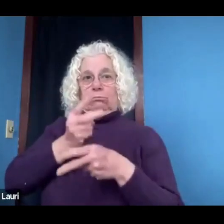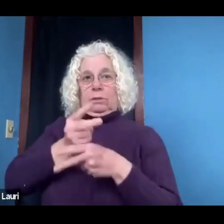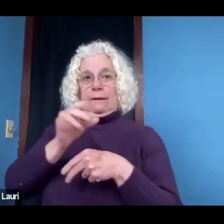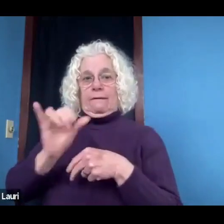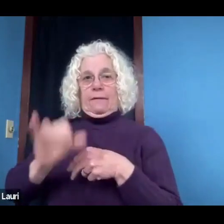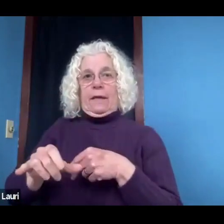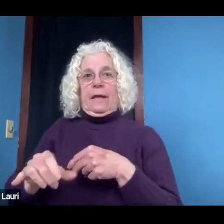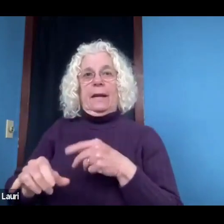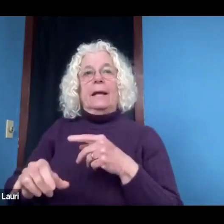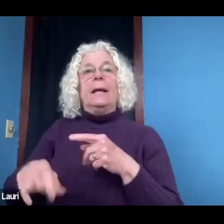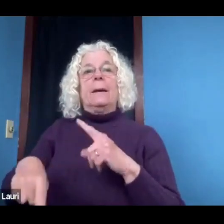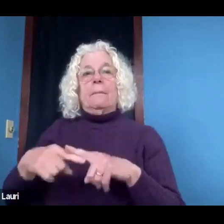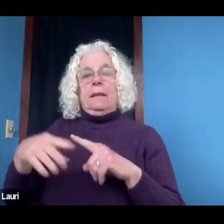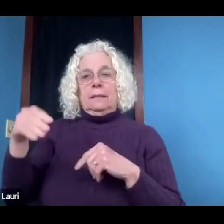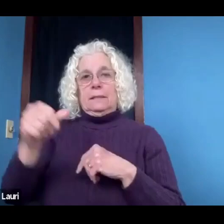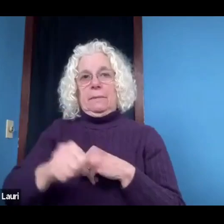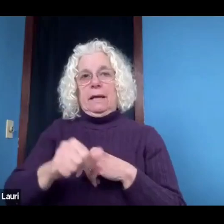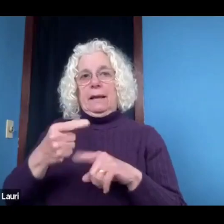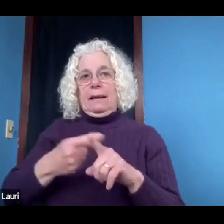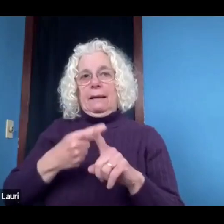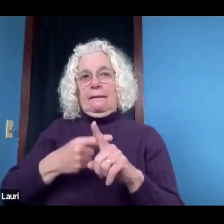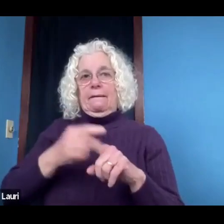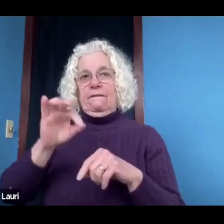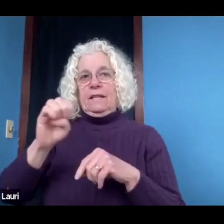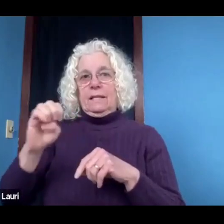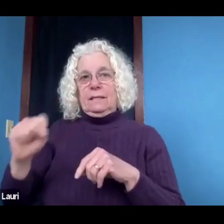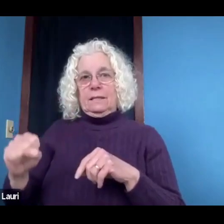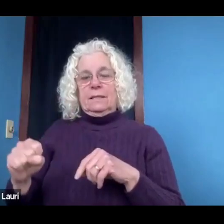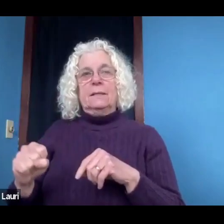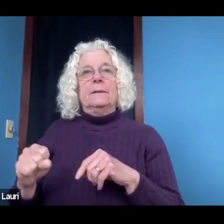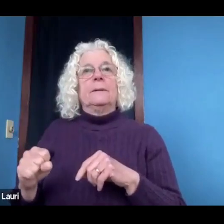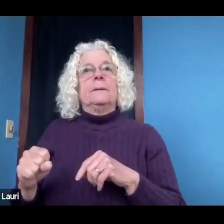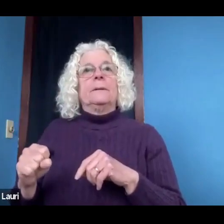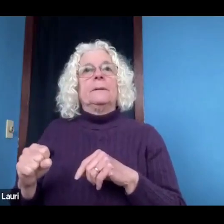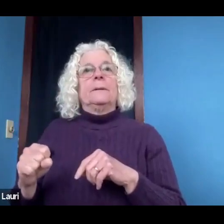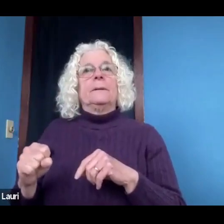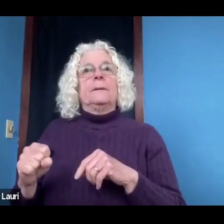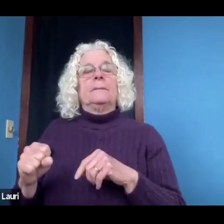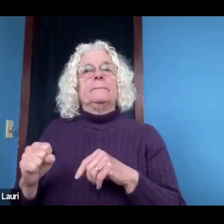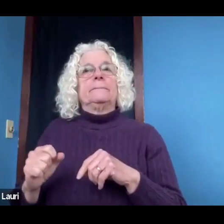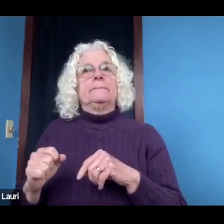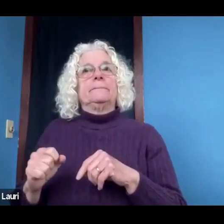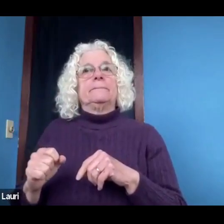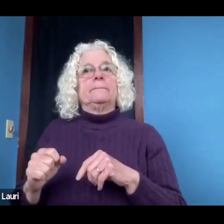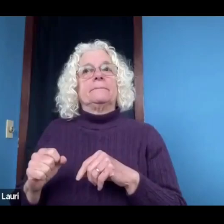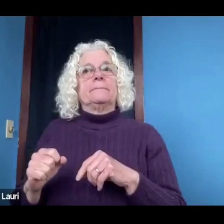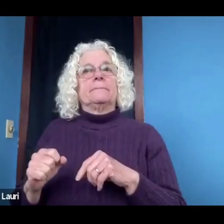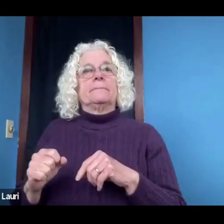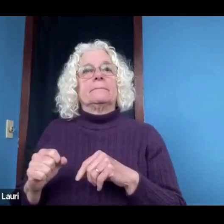some monthly fees for the management of the building and to the common spaces.